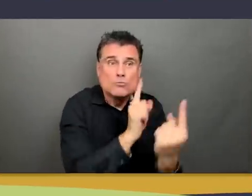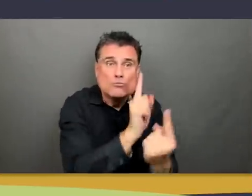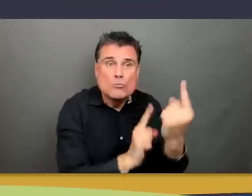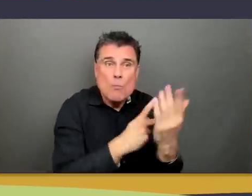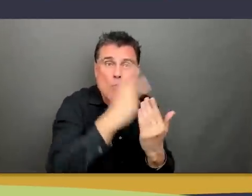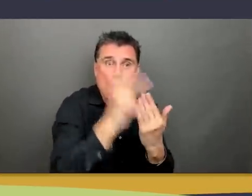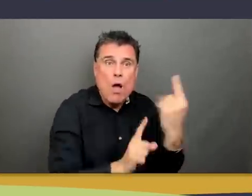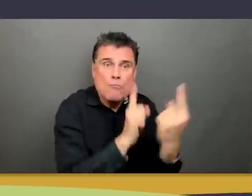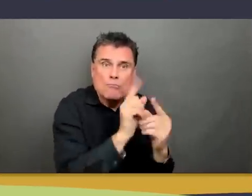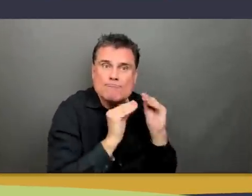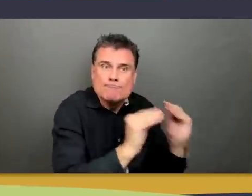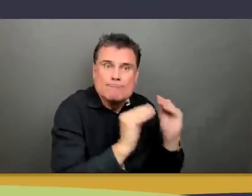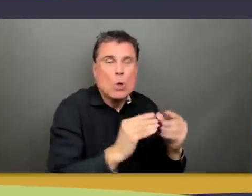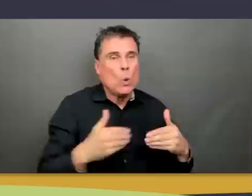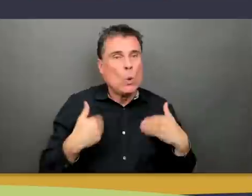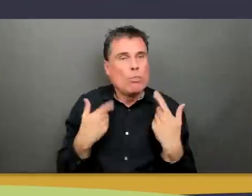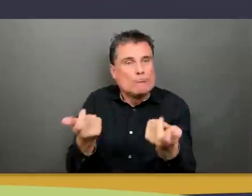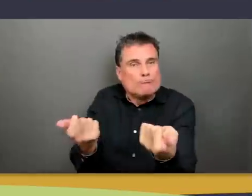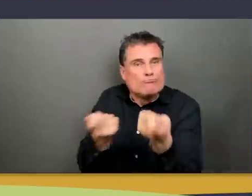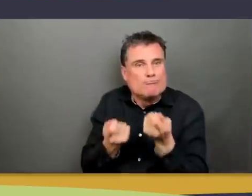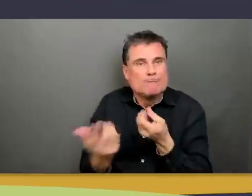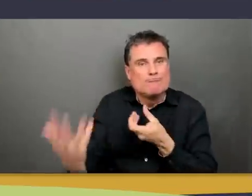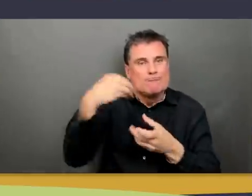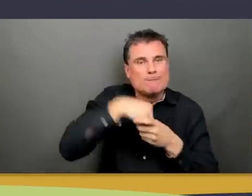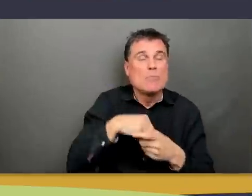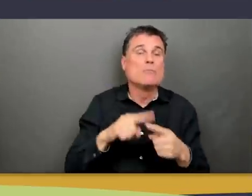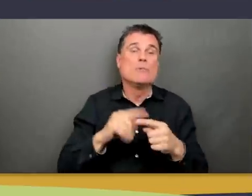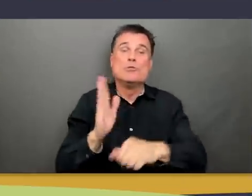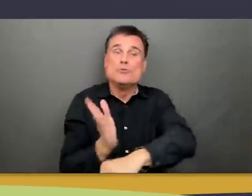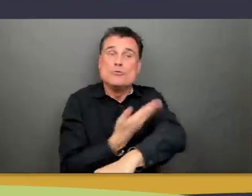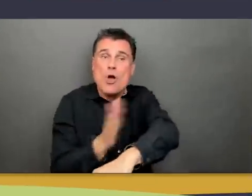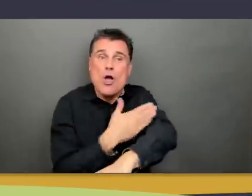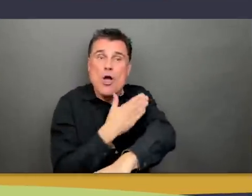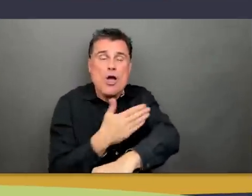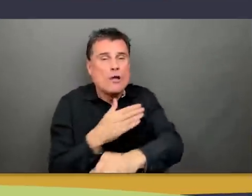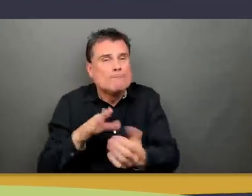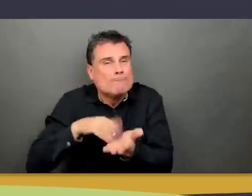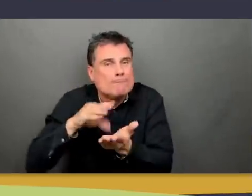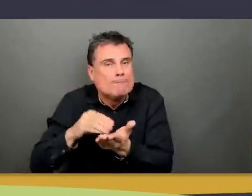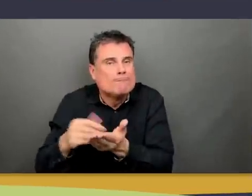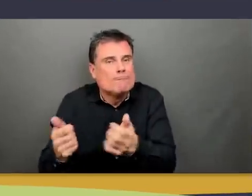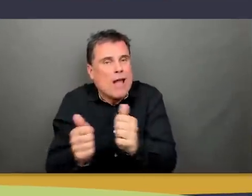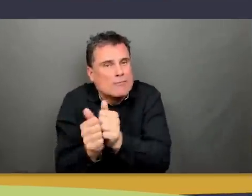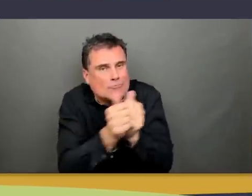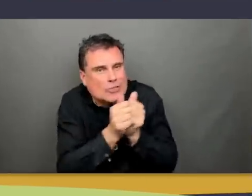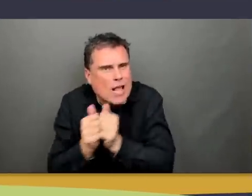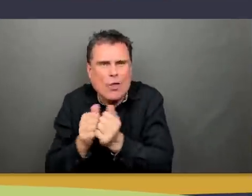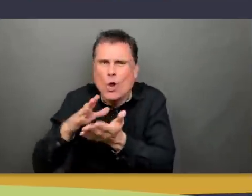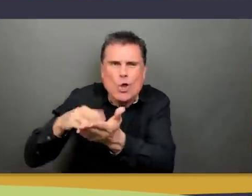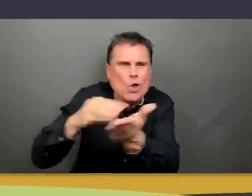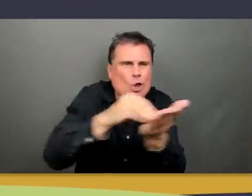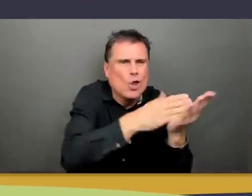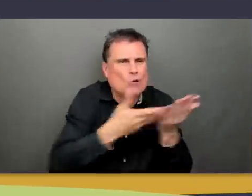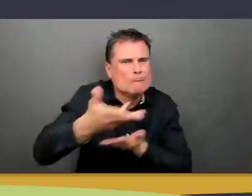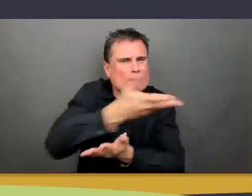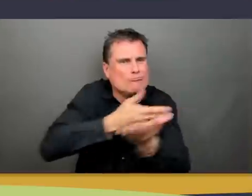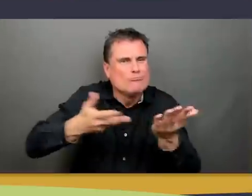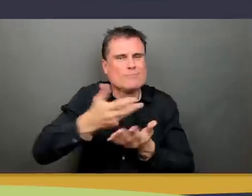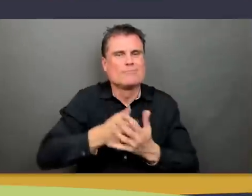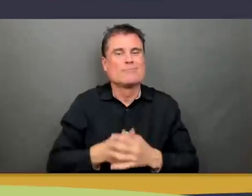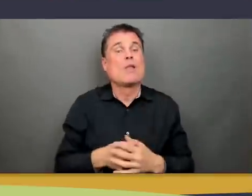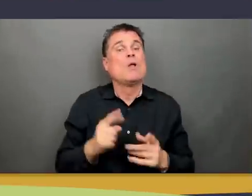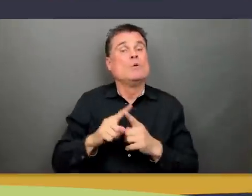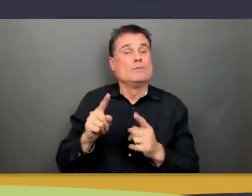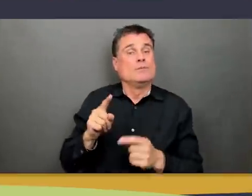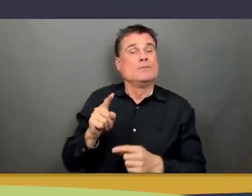Mentorship Association of Greater Vancouver, through my mental health advocacy with the South Asian Youth Mental Health